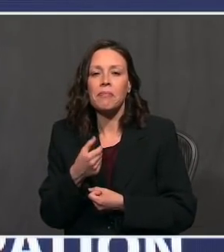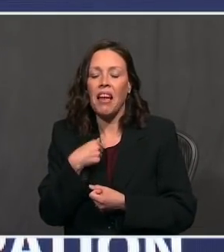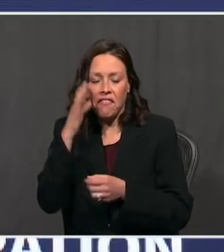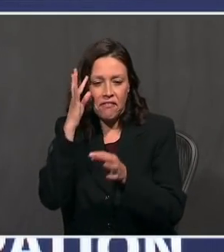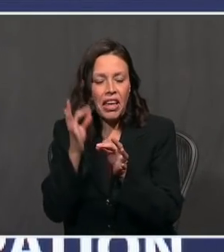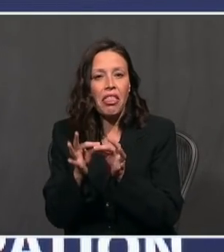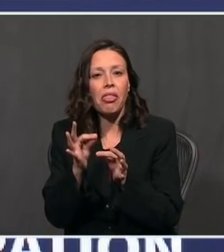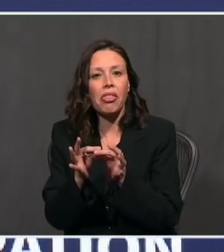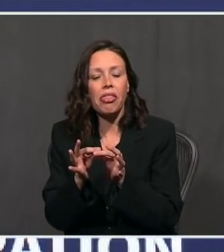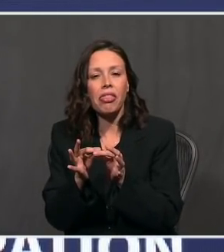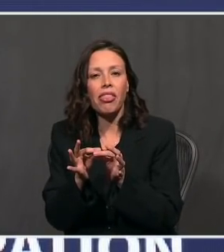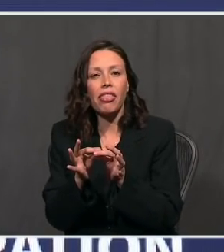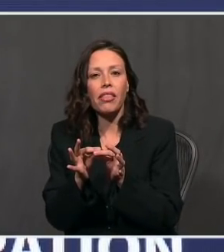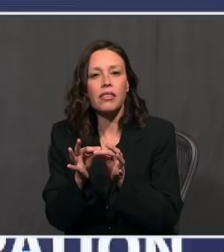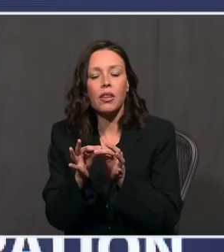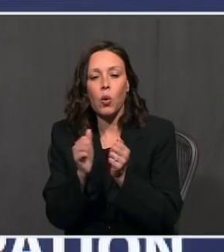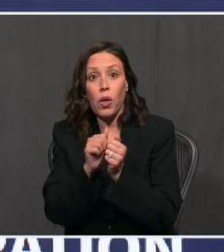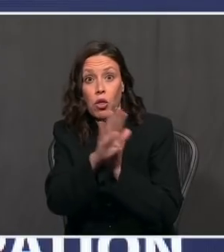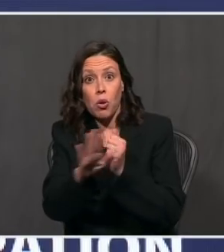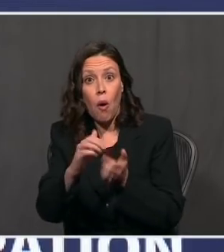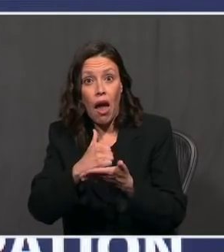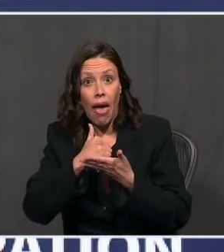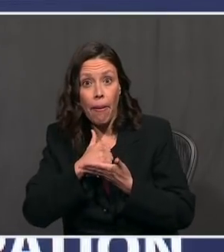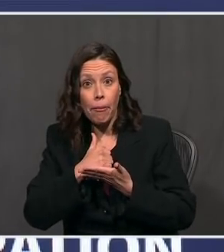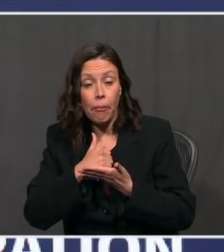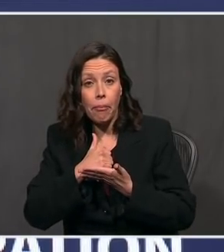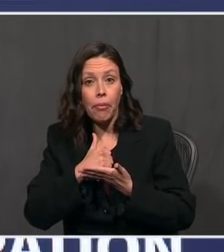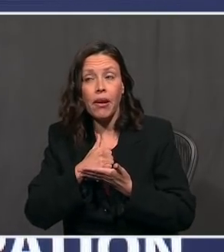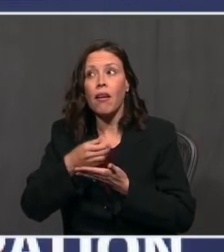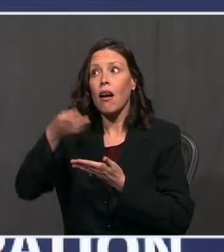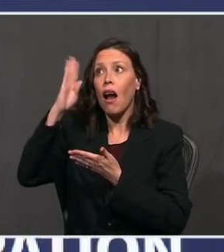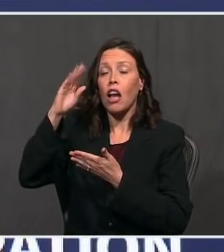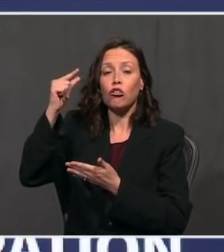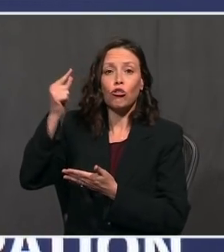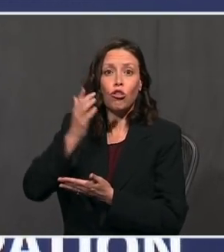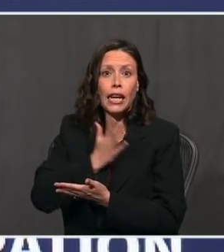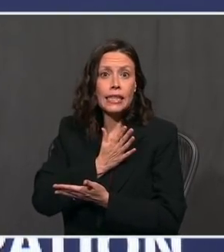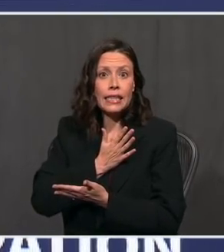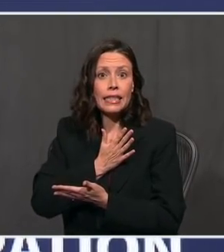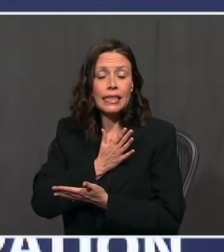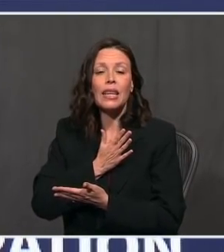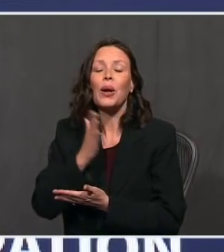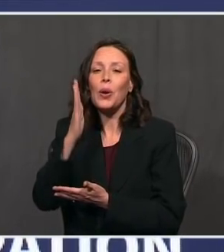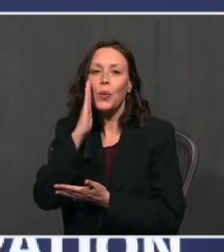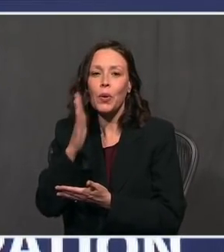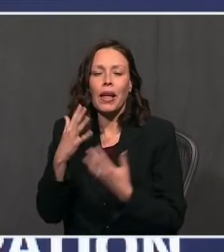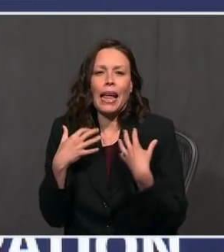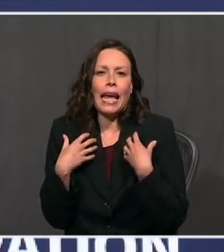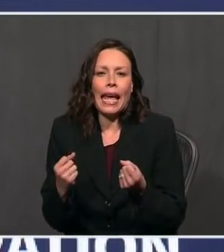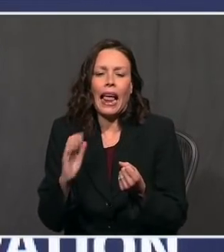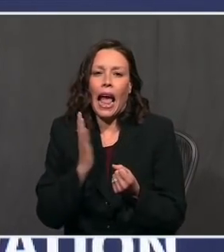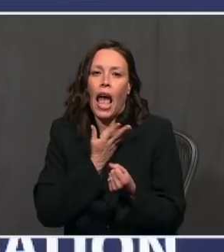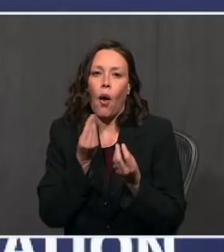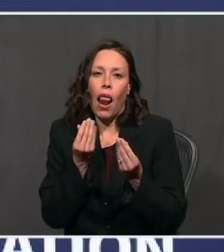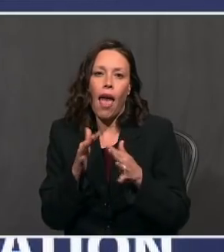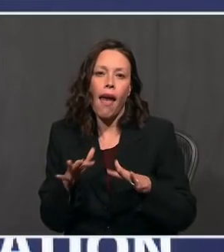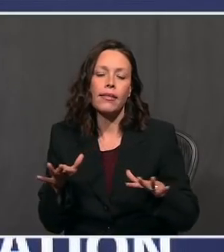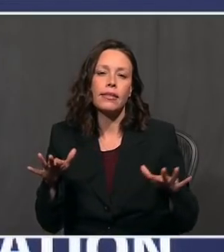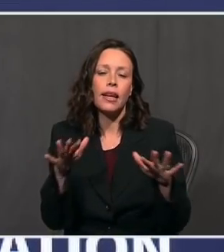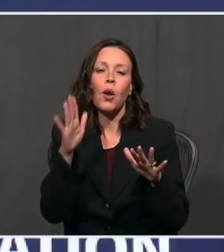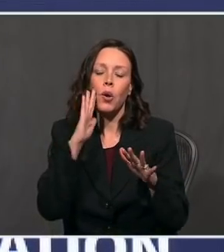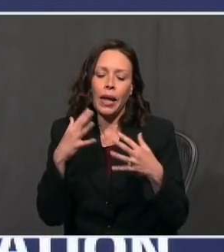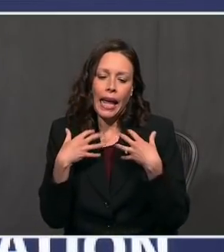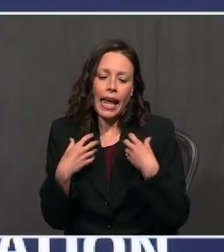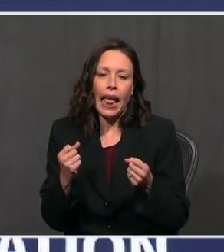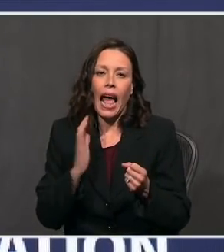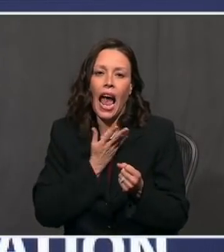faith that with your help and with God's grace, we will heal our land, and we will